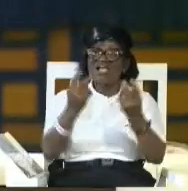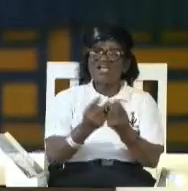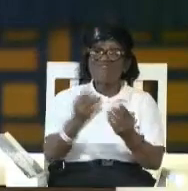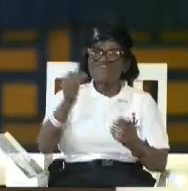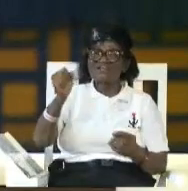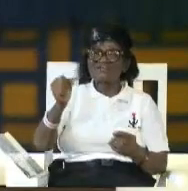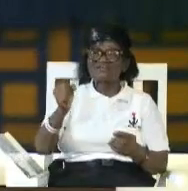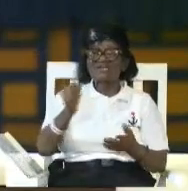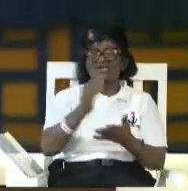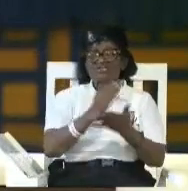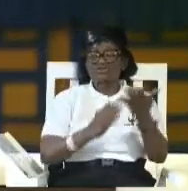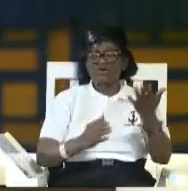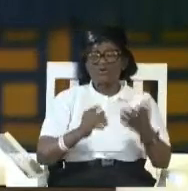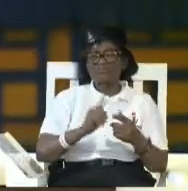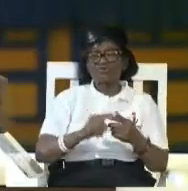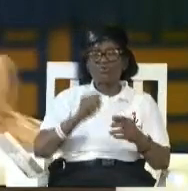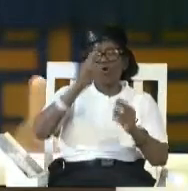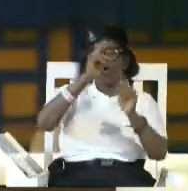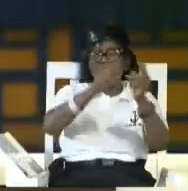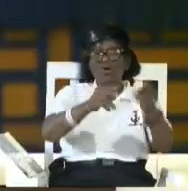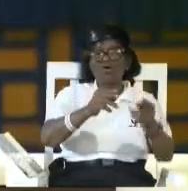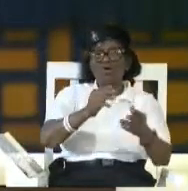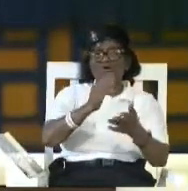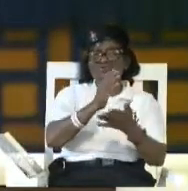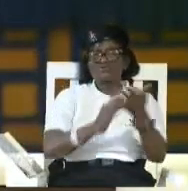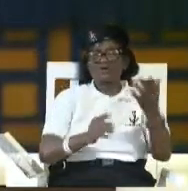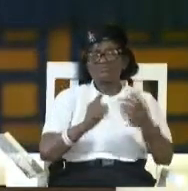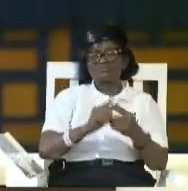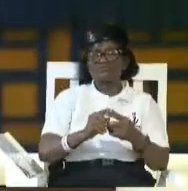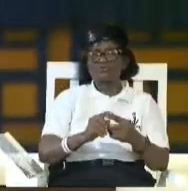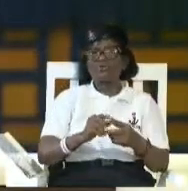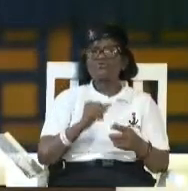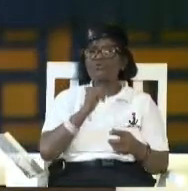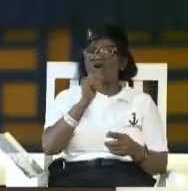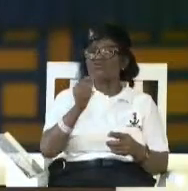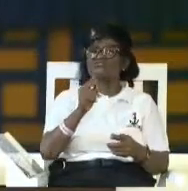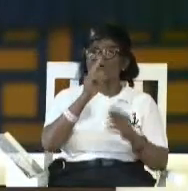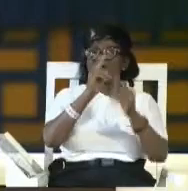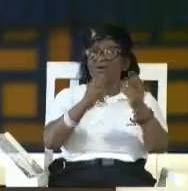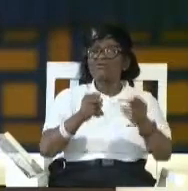some to honor, some to dishonor.